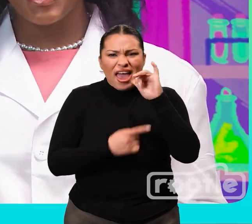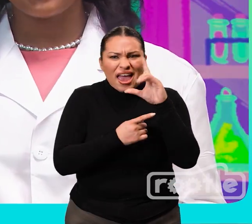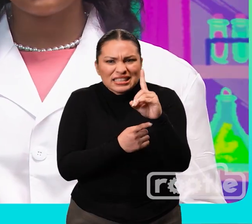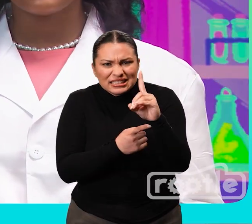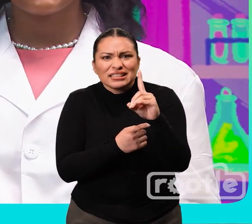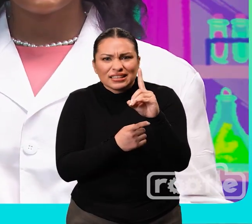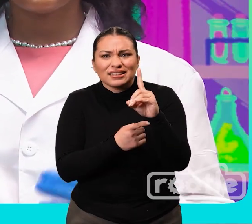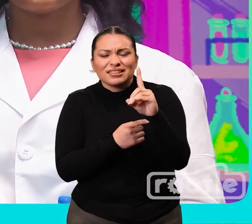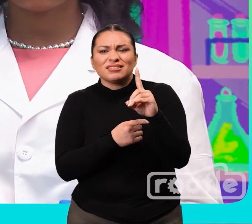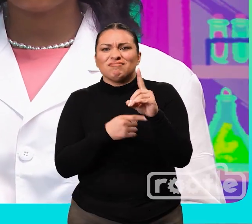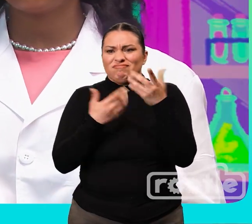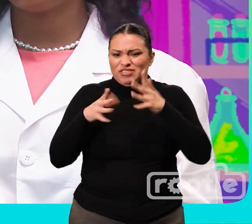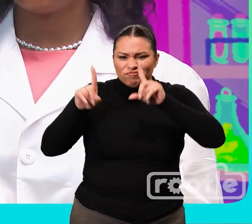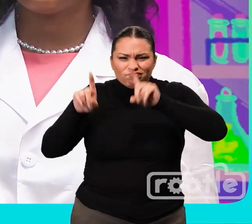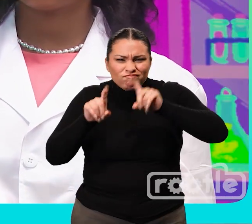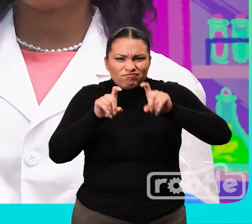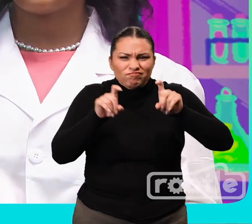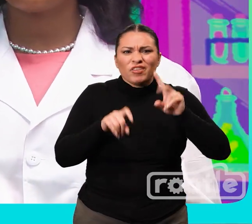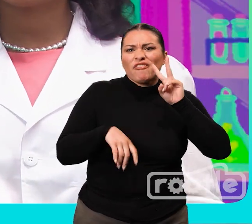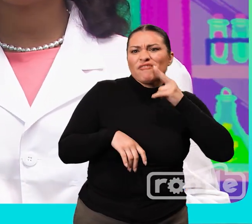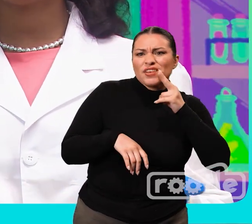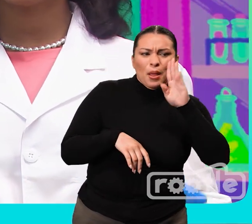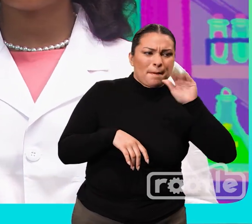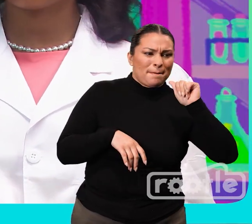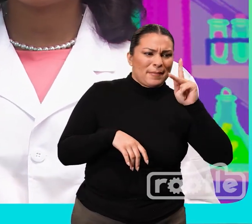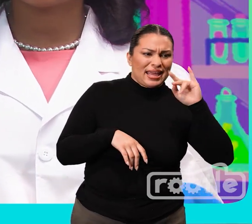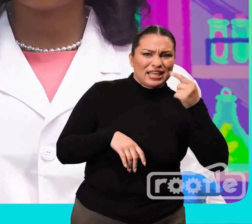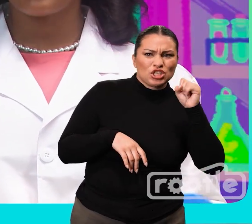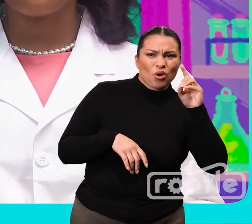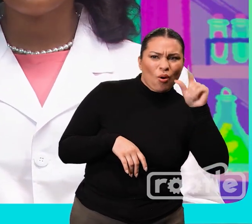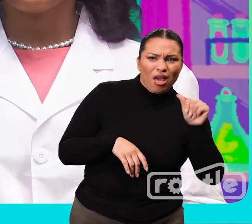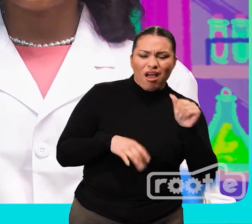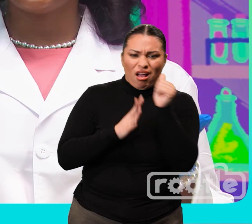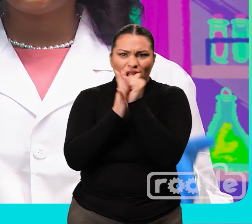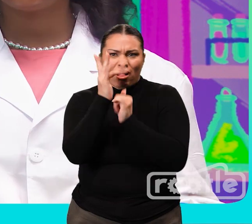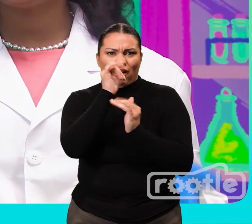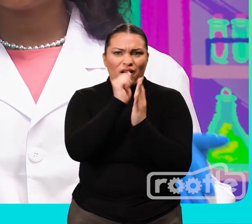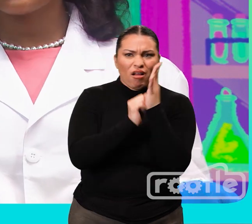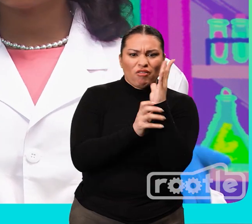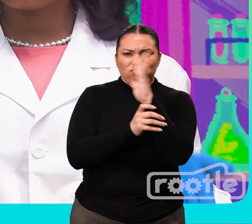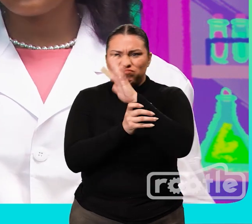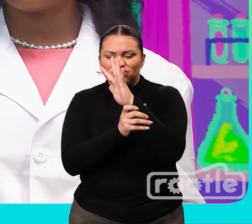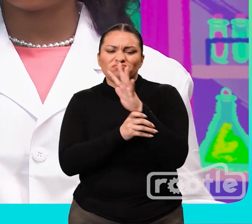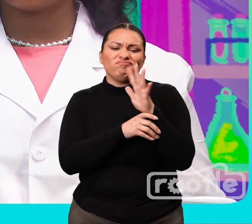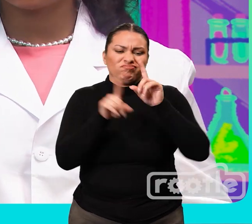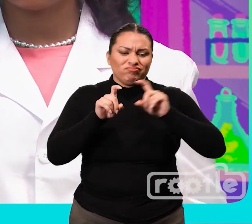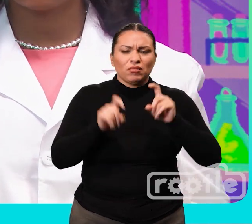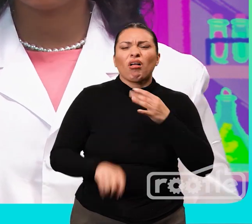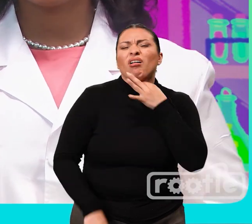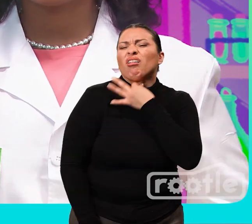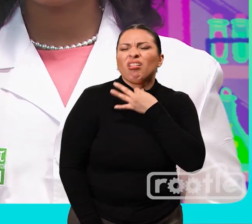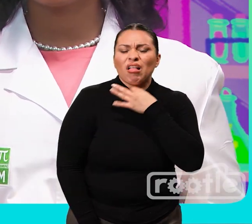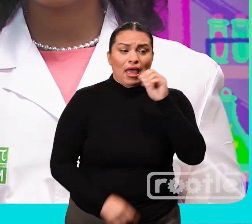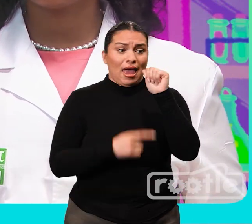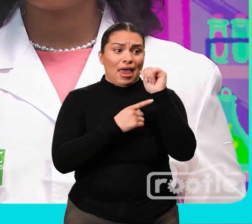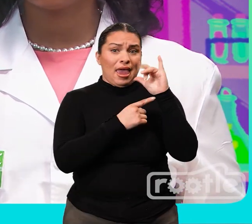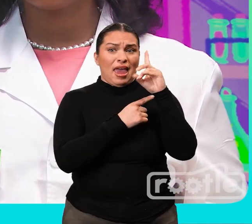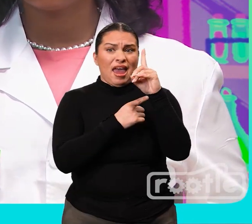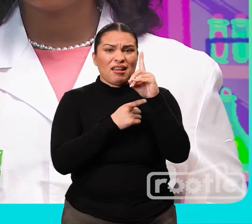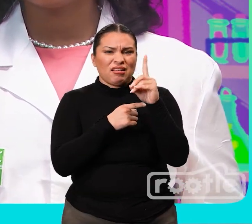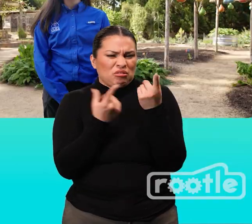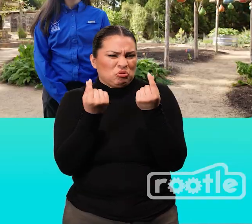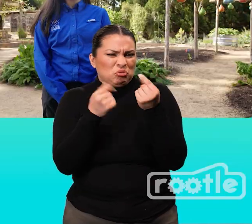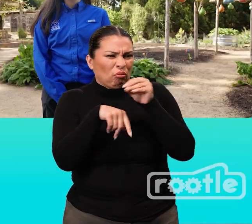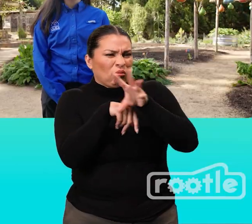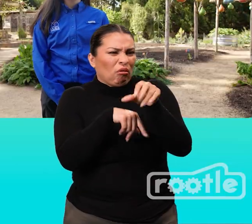is an acid. And then we did a vinegar baking soda experiment with a glove. And it just got us thinking. What else can